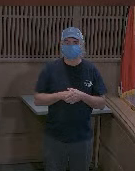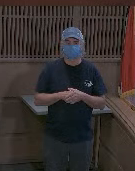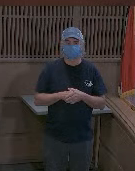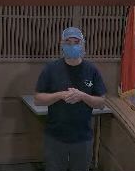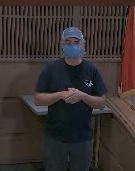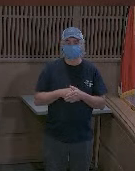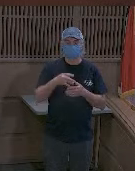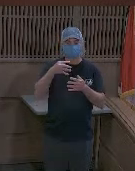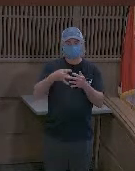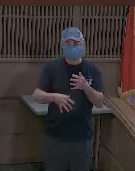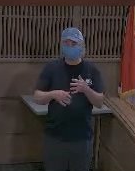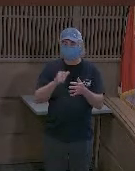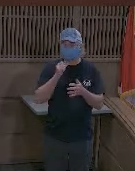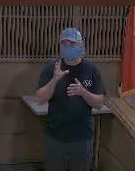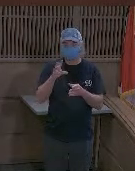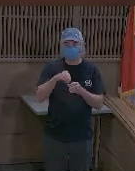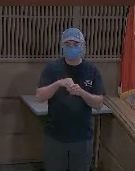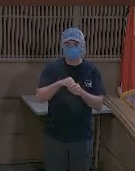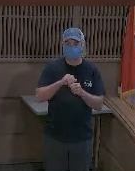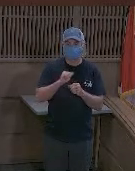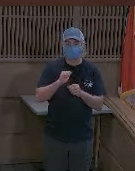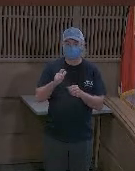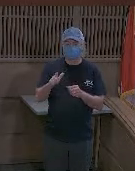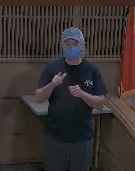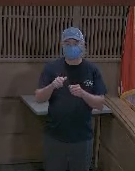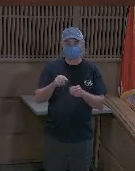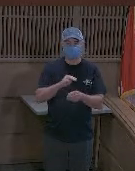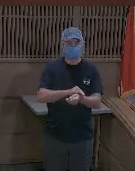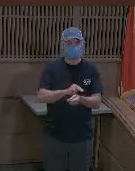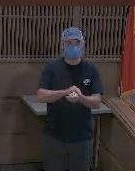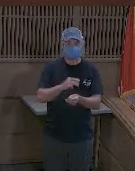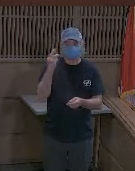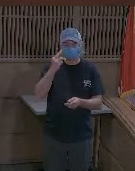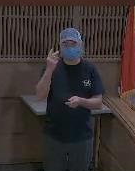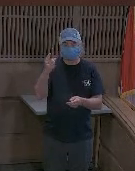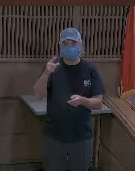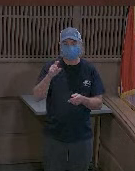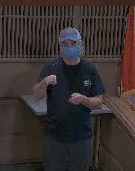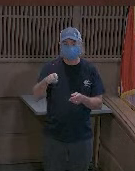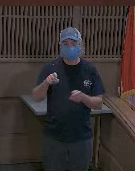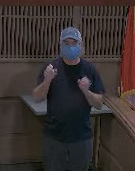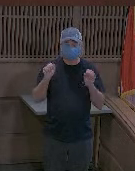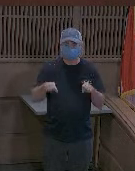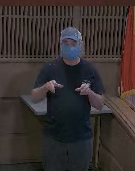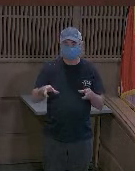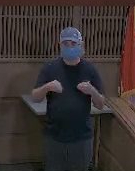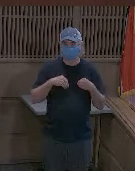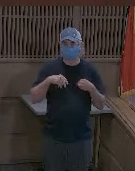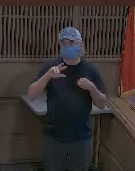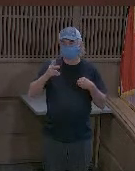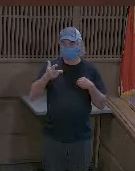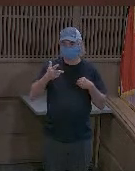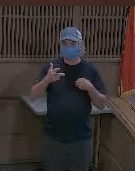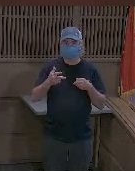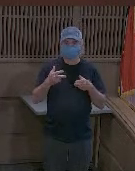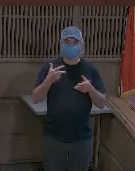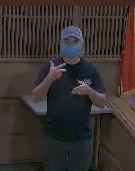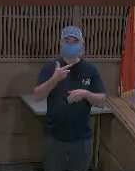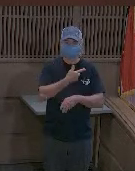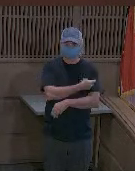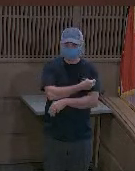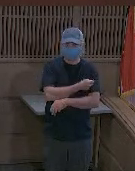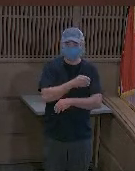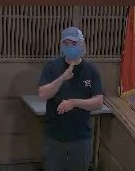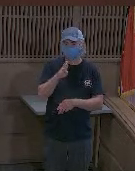conditions that place a person at higher risk. And some of the medical conditions of individuals who can get the boosters